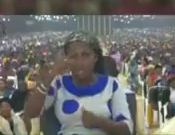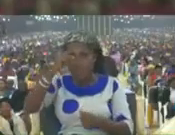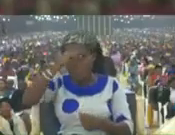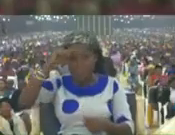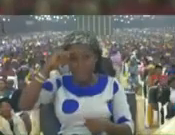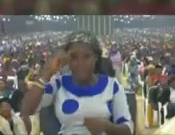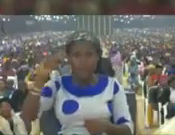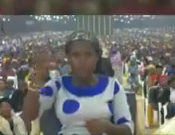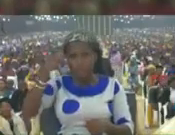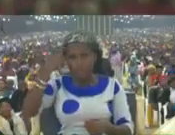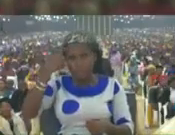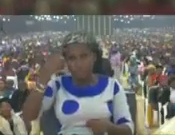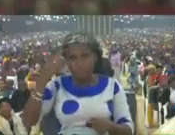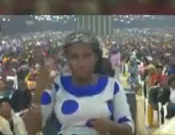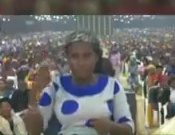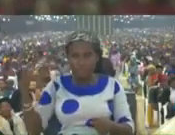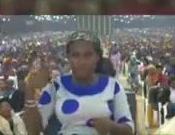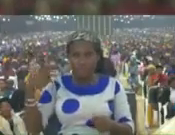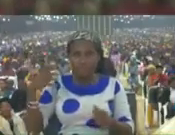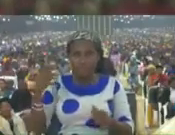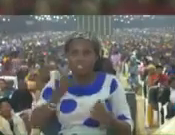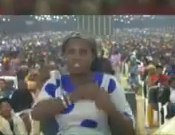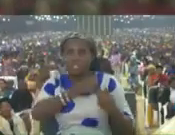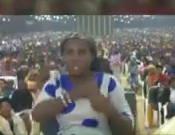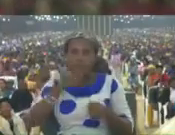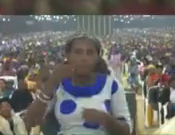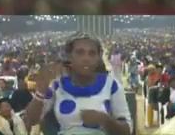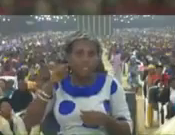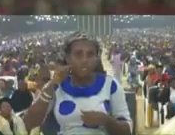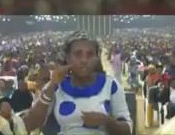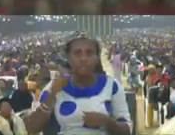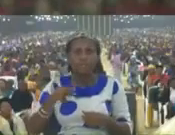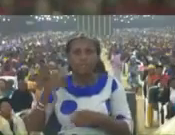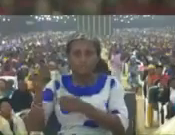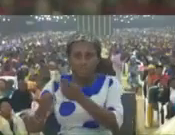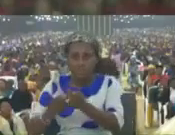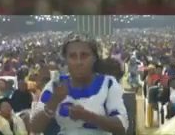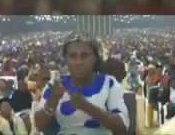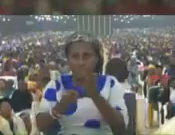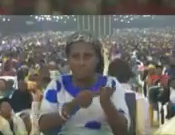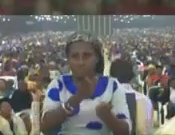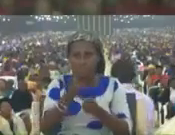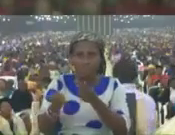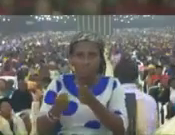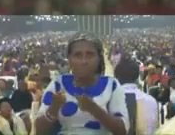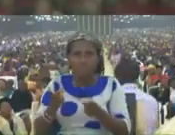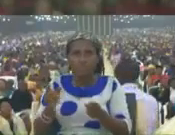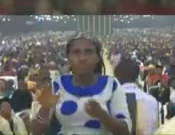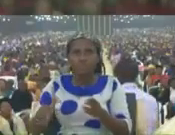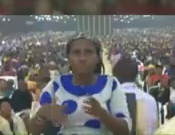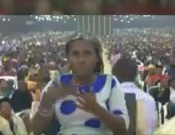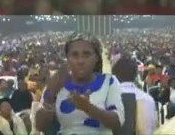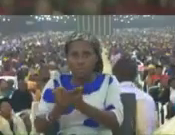Nigeria. And he was visiting, was going around as Governor General. So he came to Ondo.